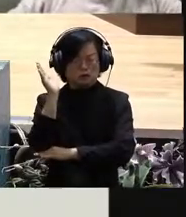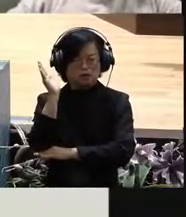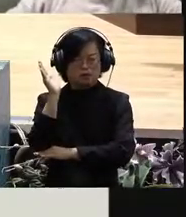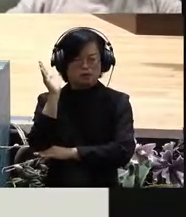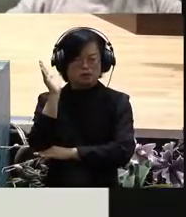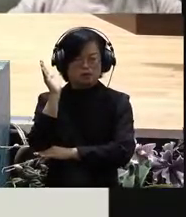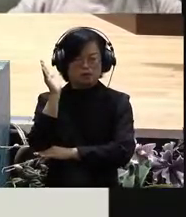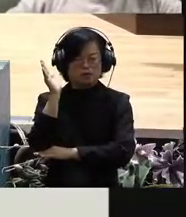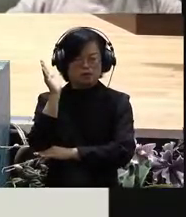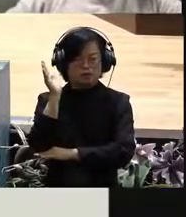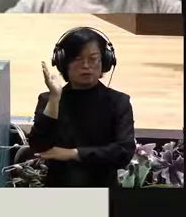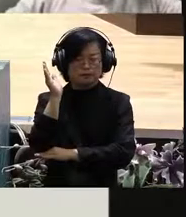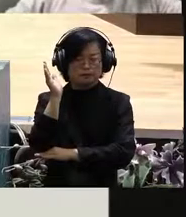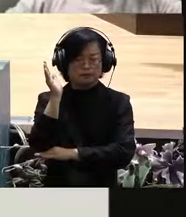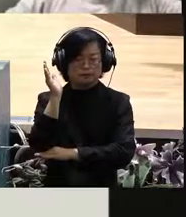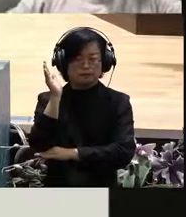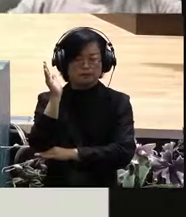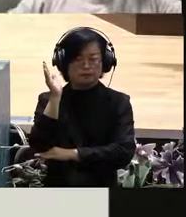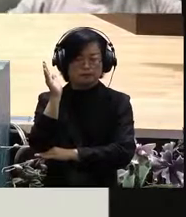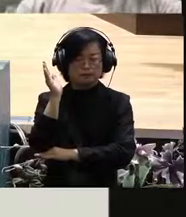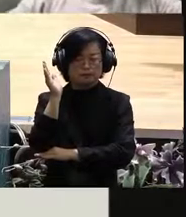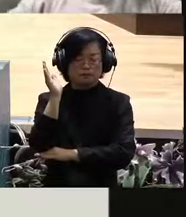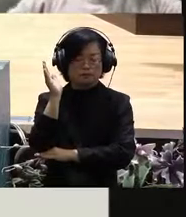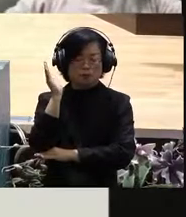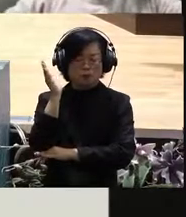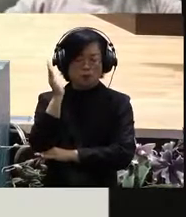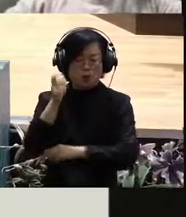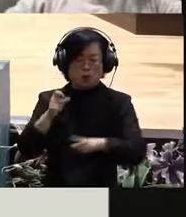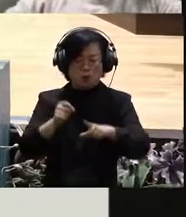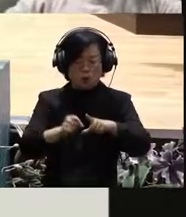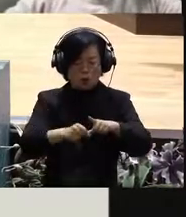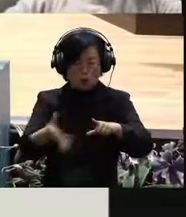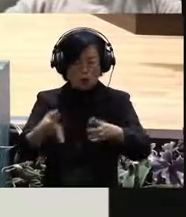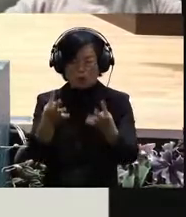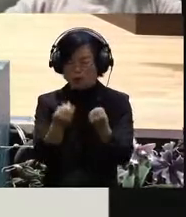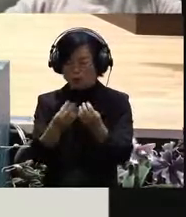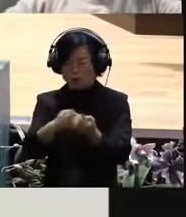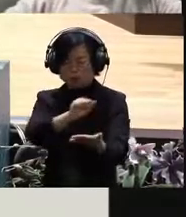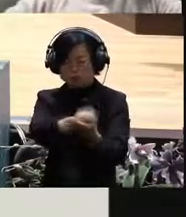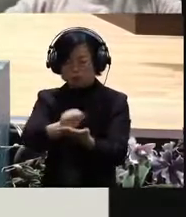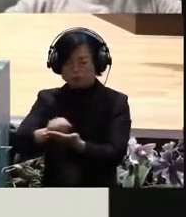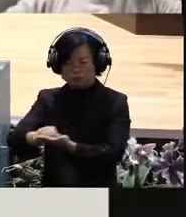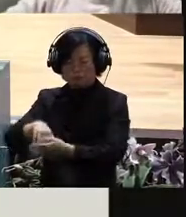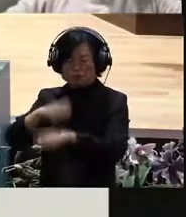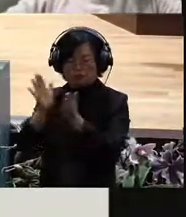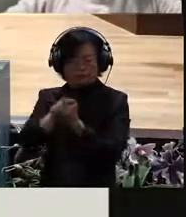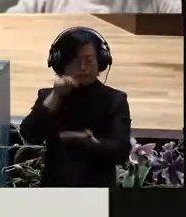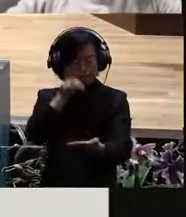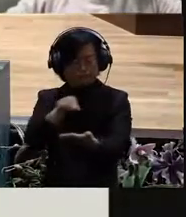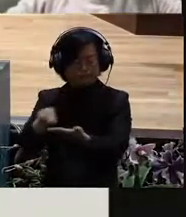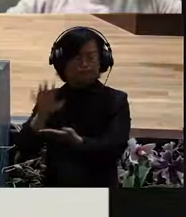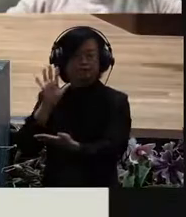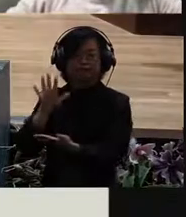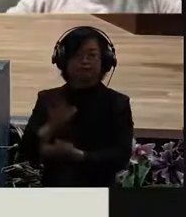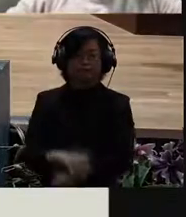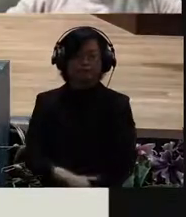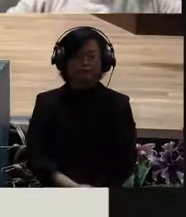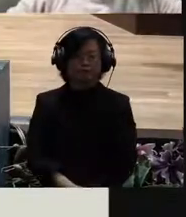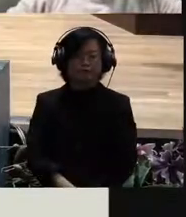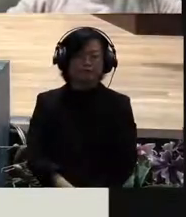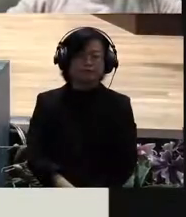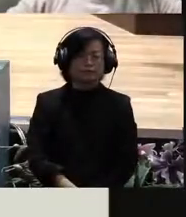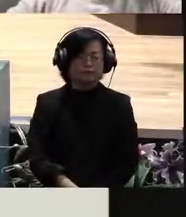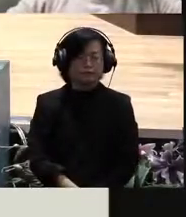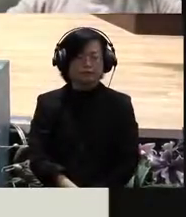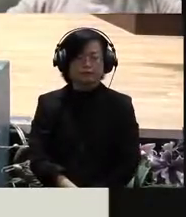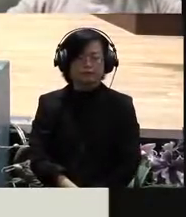this area and to make data more accessible to the public and to the government, we've developed three open data portals